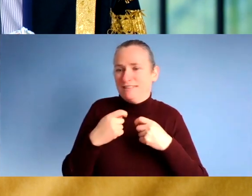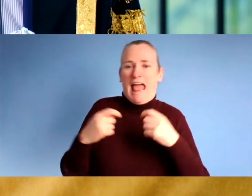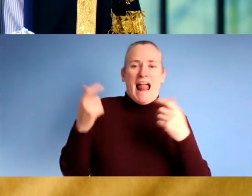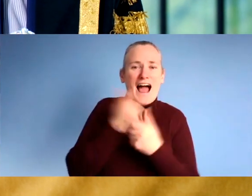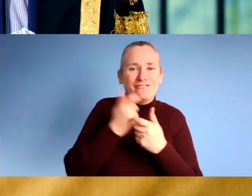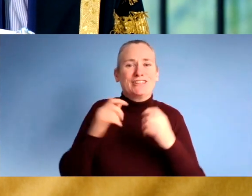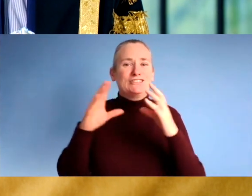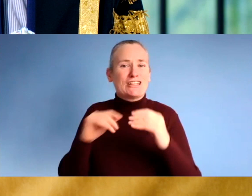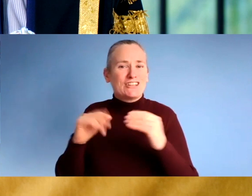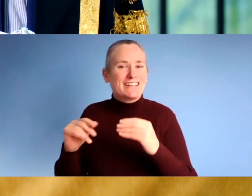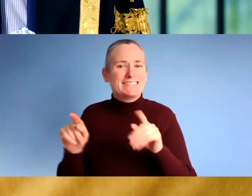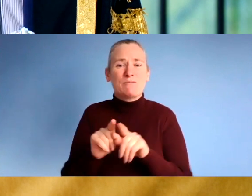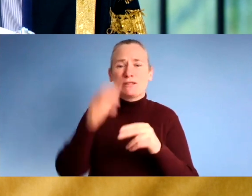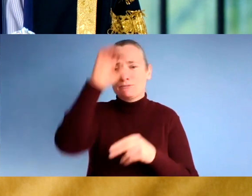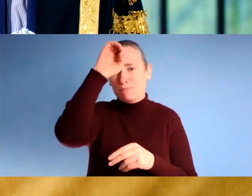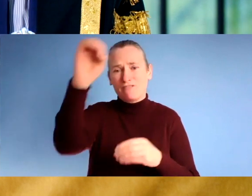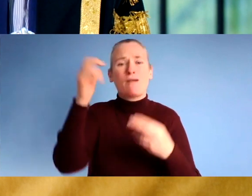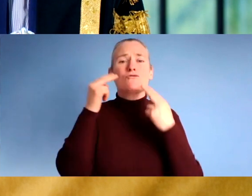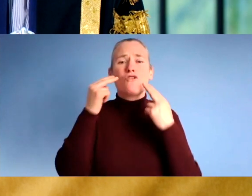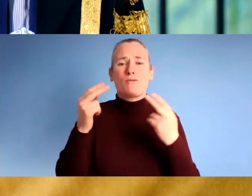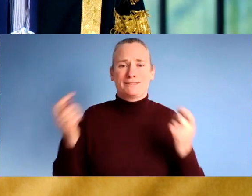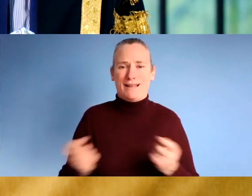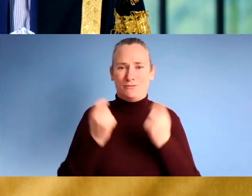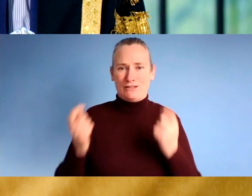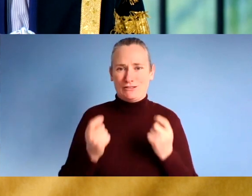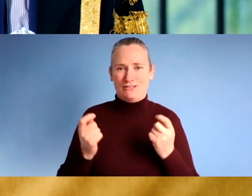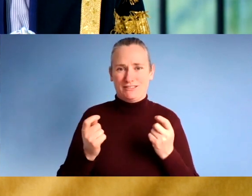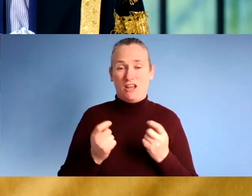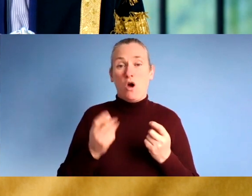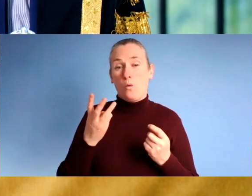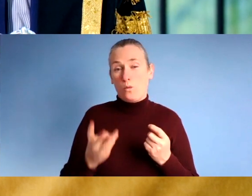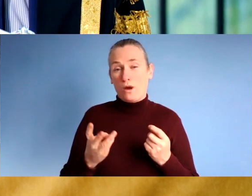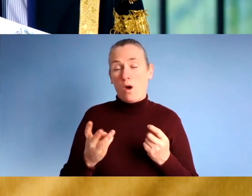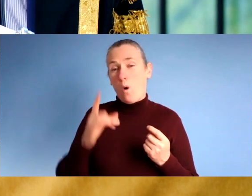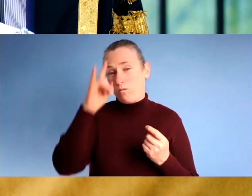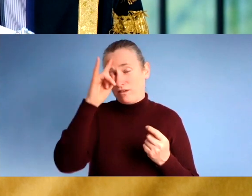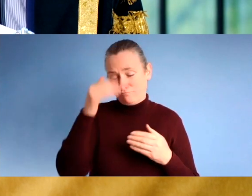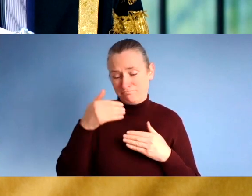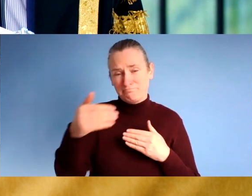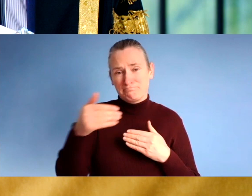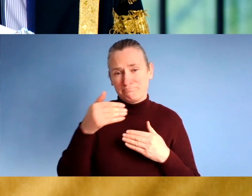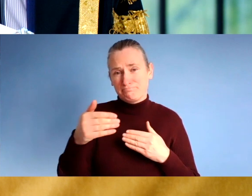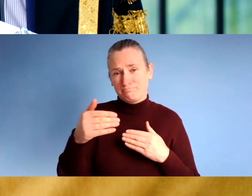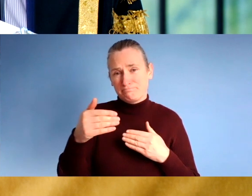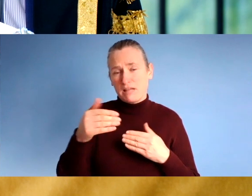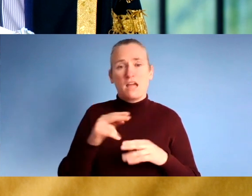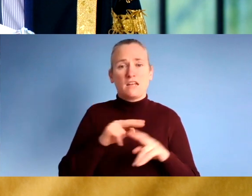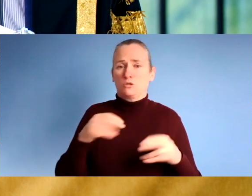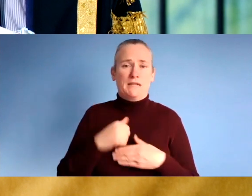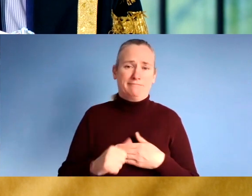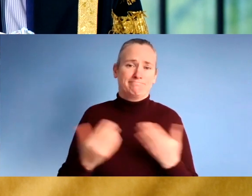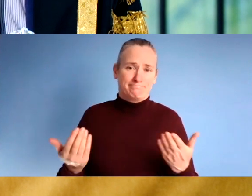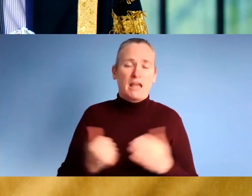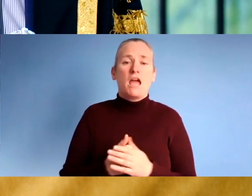chatter that you might expect from a normal celebration that we would hopefully have at some point. We're not having it